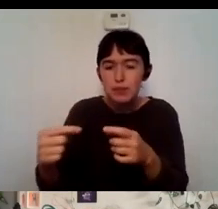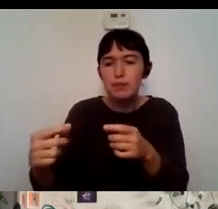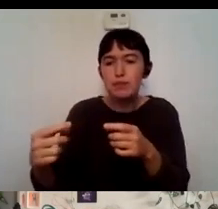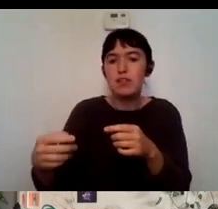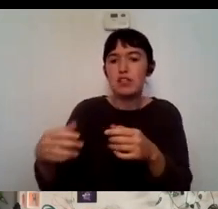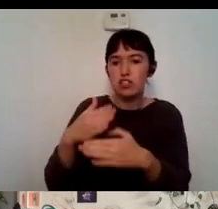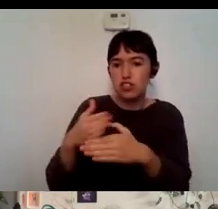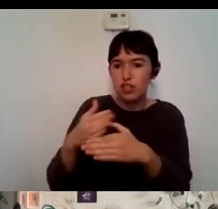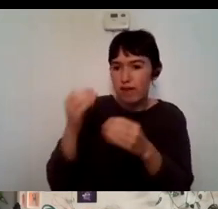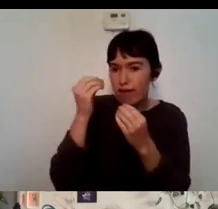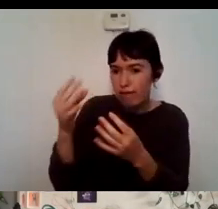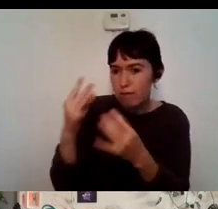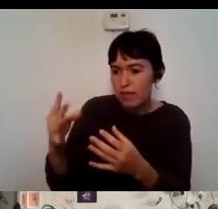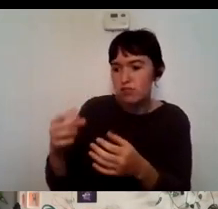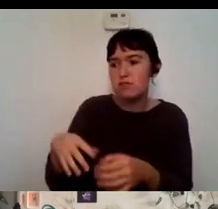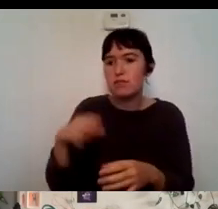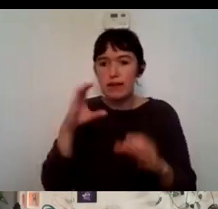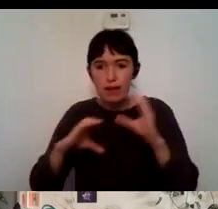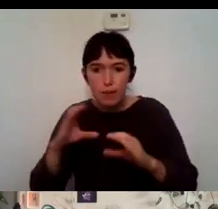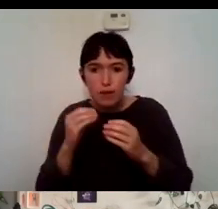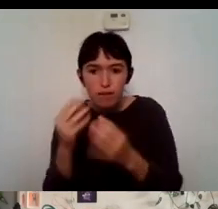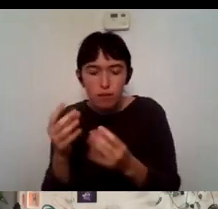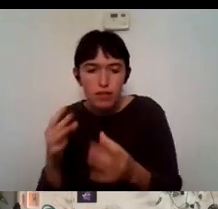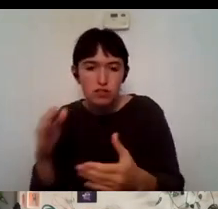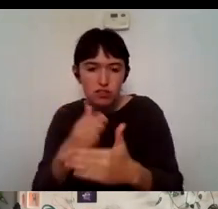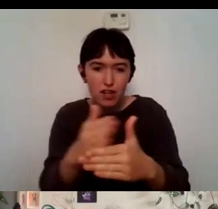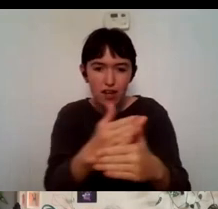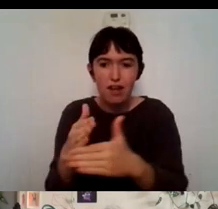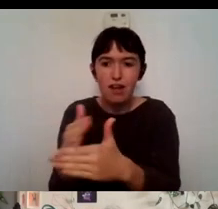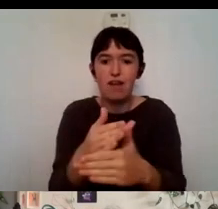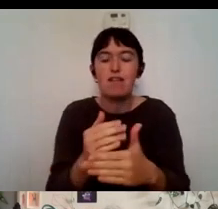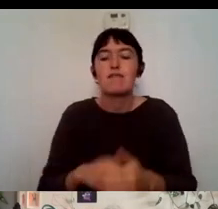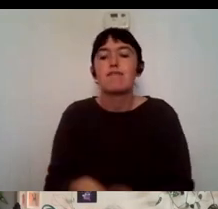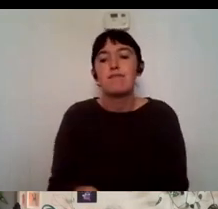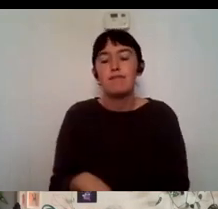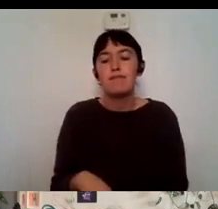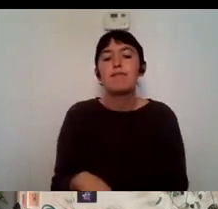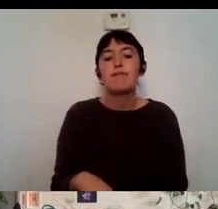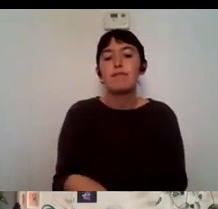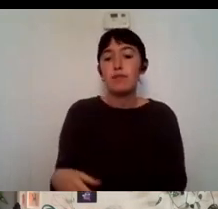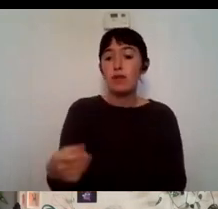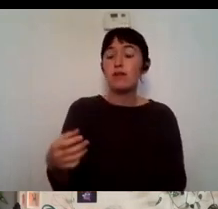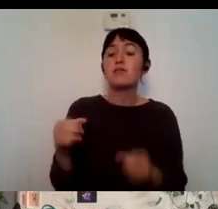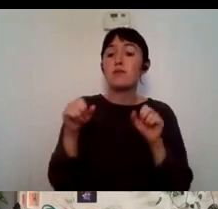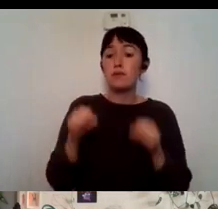chemical information. So one thing that we can do is we can study some of